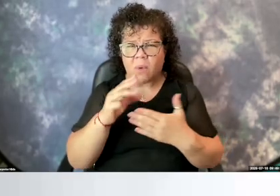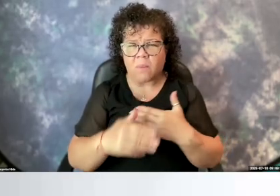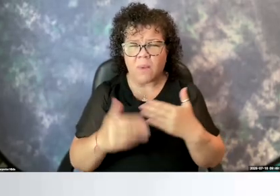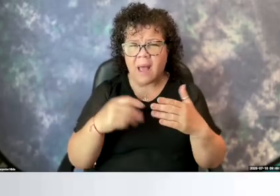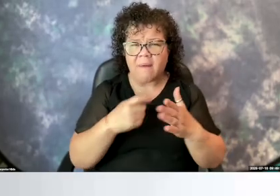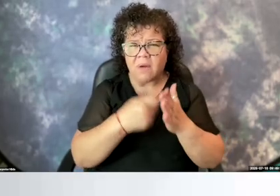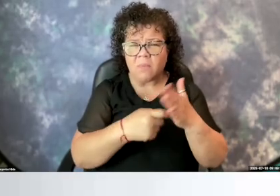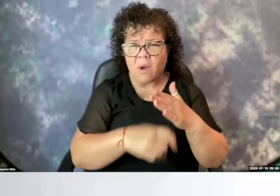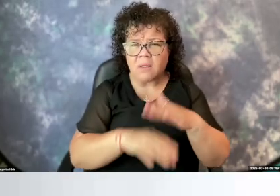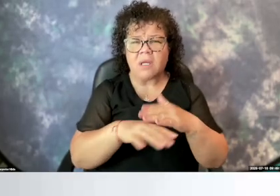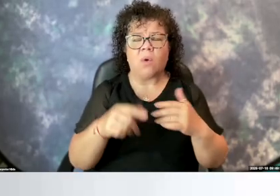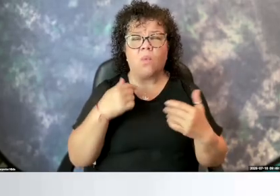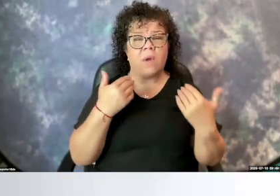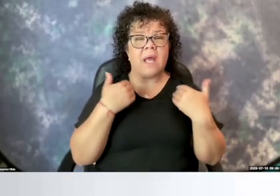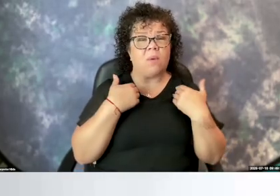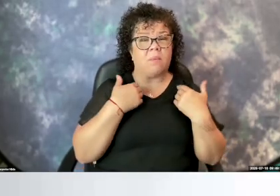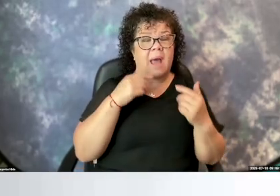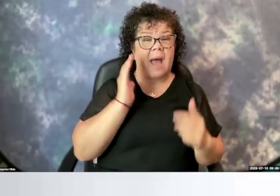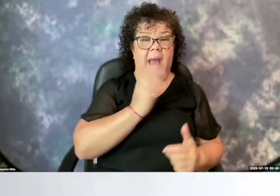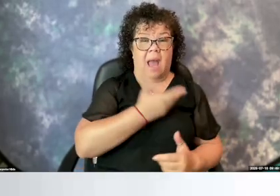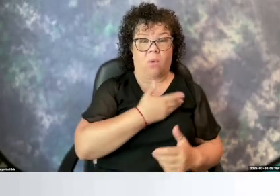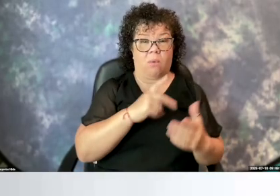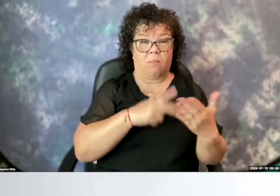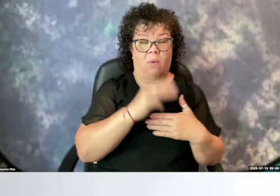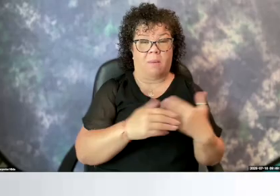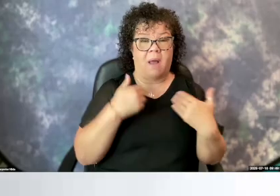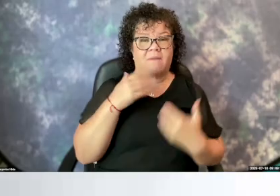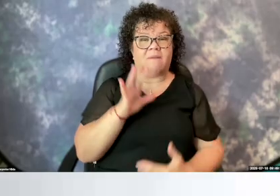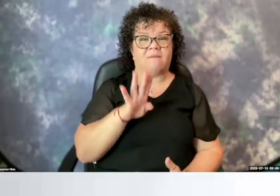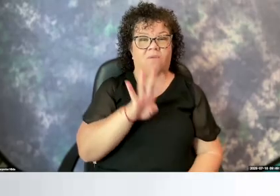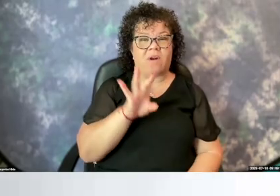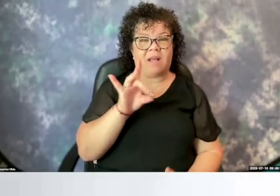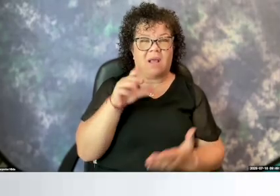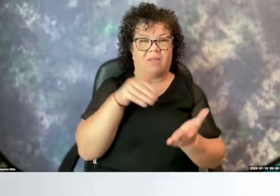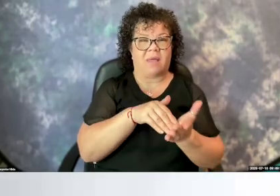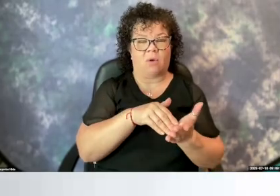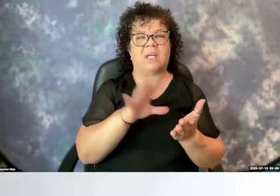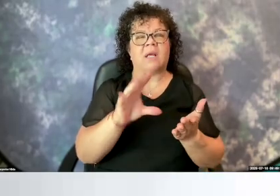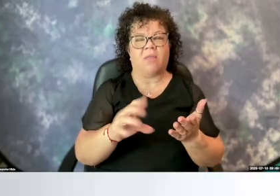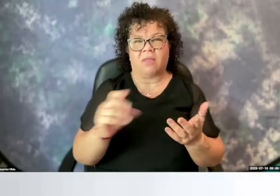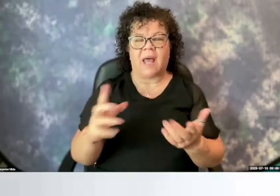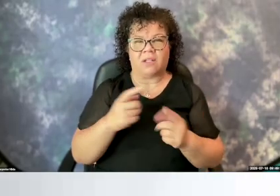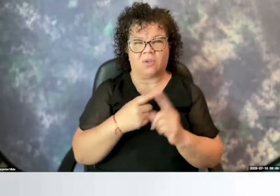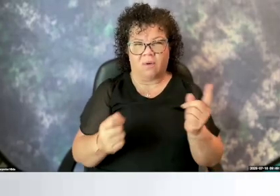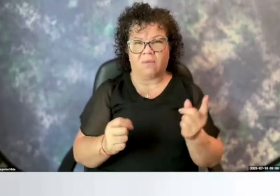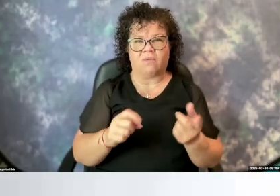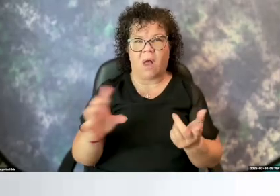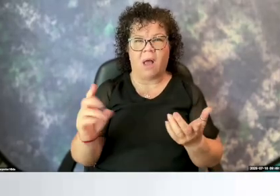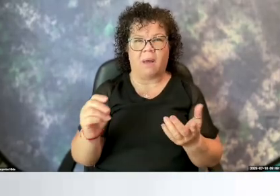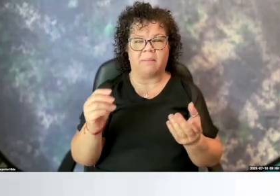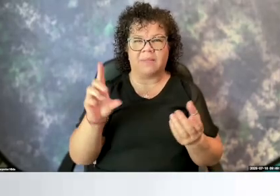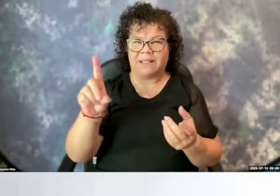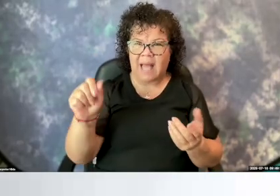our price cap is currently 48,000. That's based off of thousands of data points for vehicles purchased